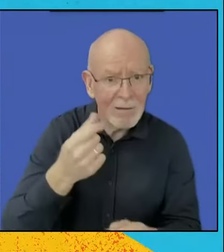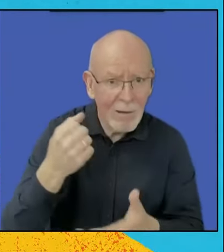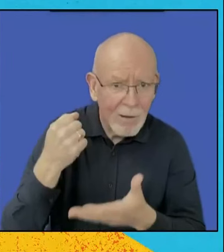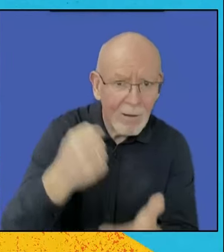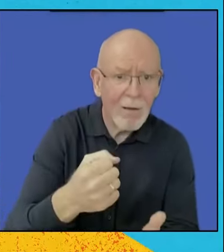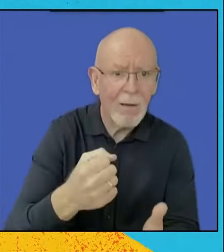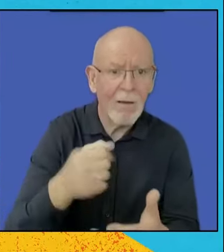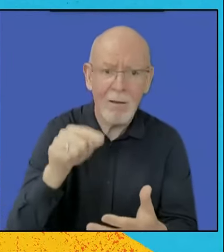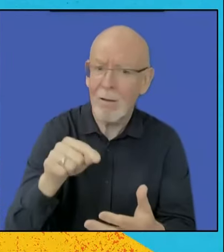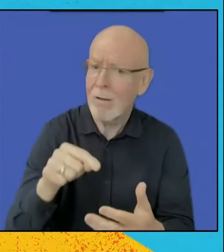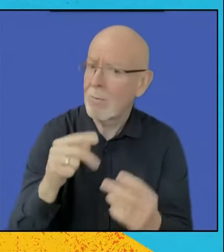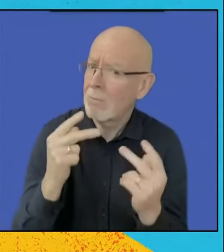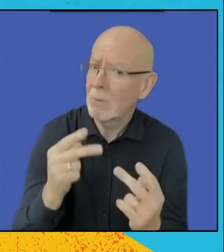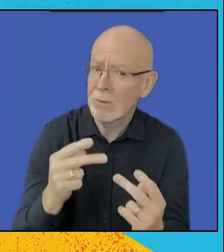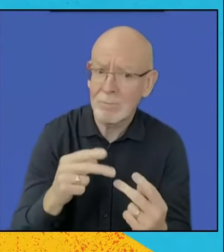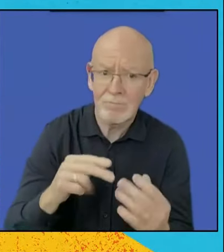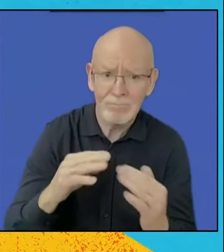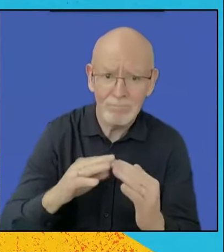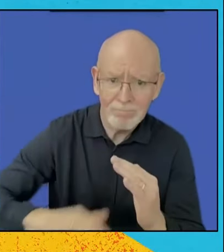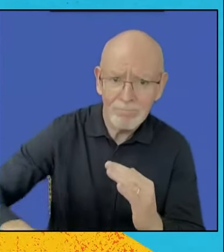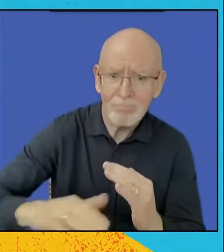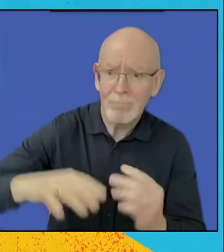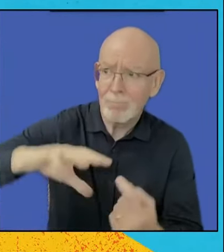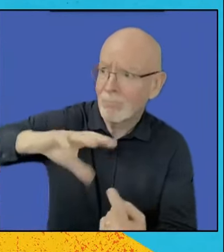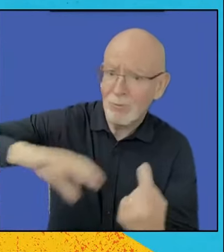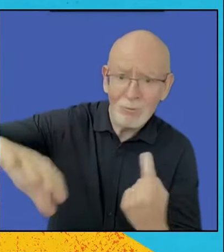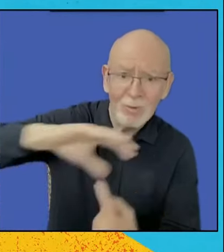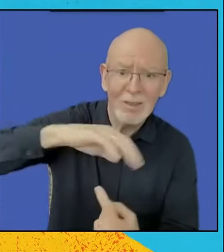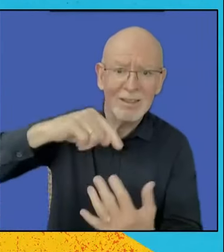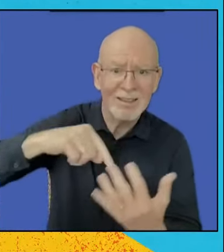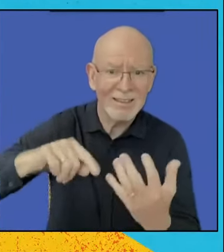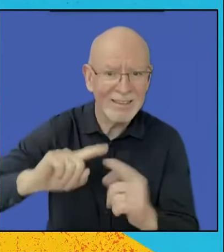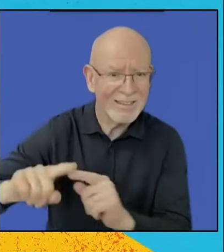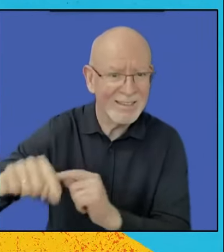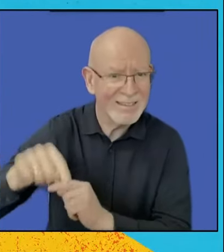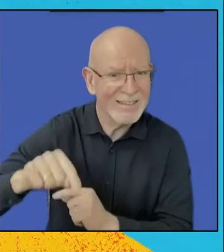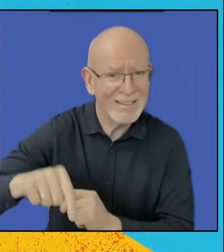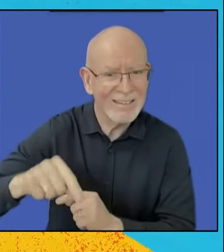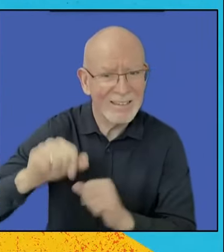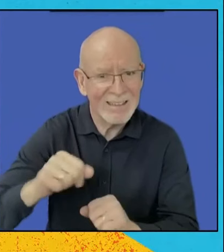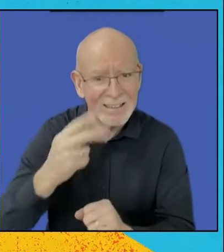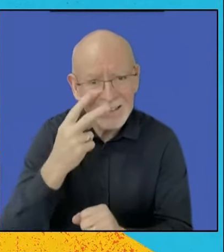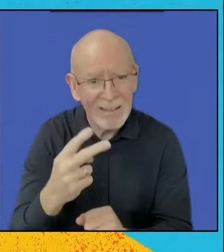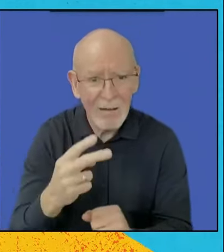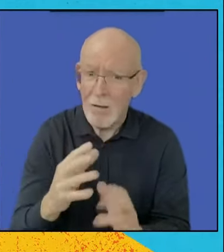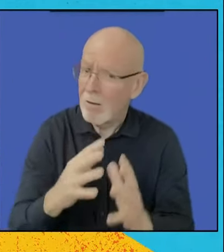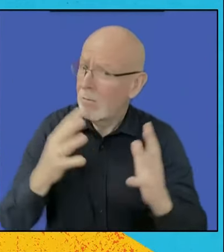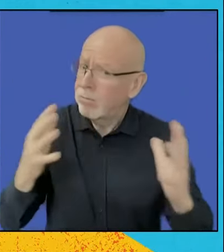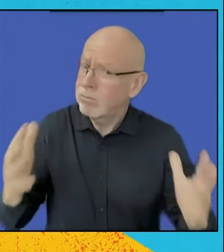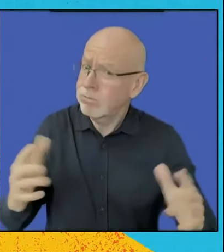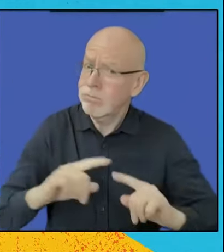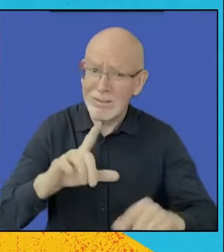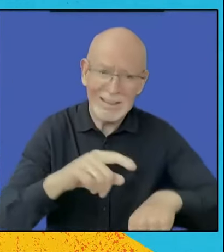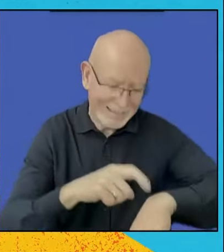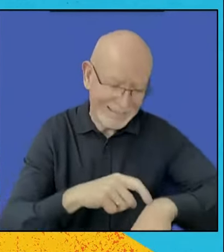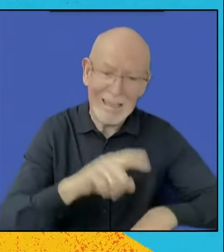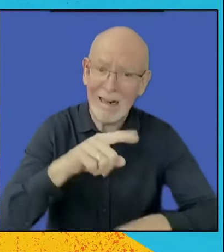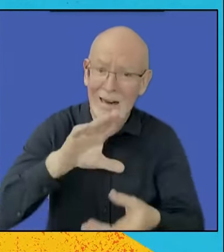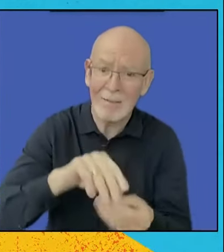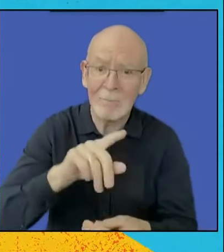themselves. Our needs and our demands are not identical. Youth are not a homogenous group, and that has to be taken account